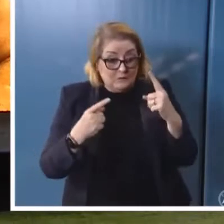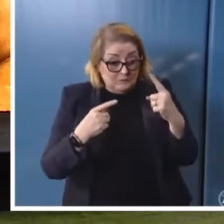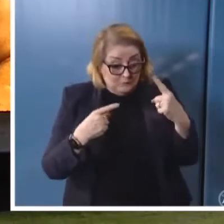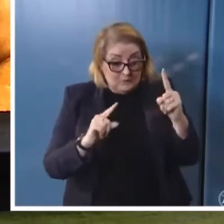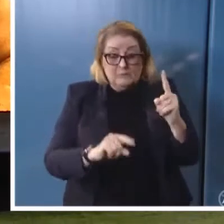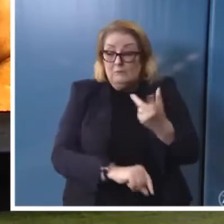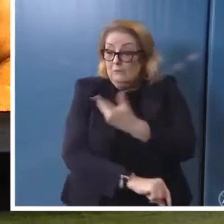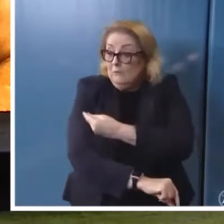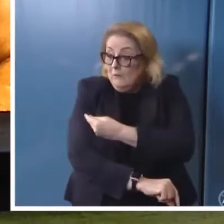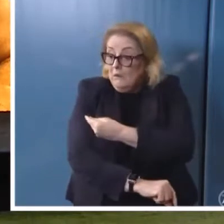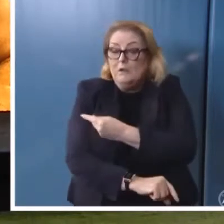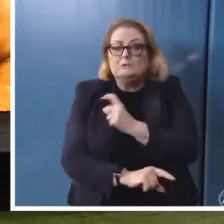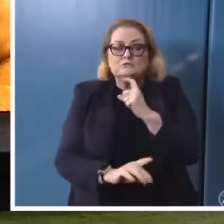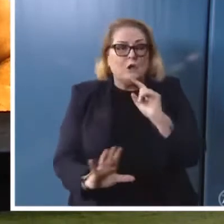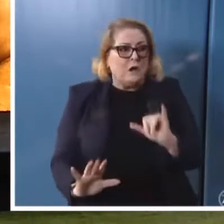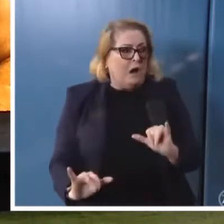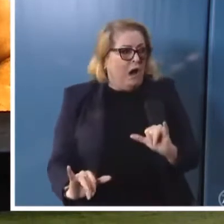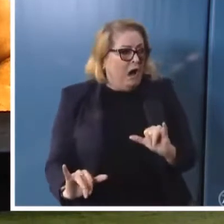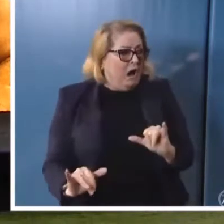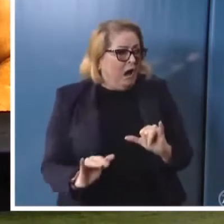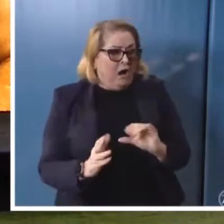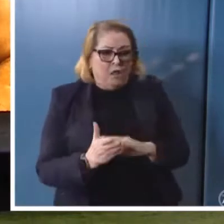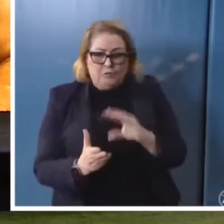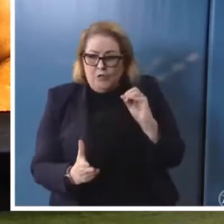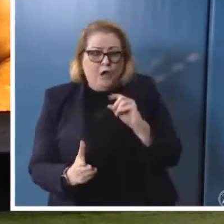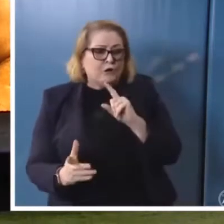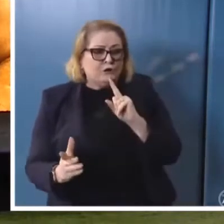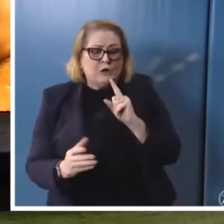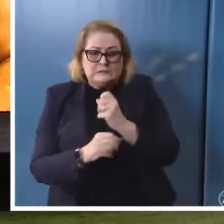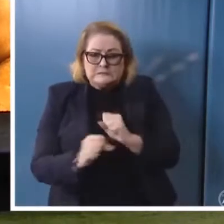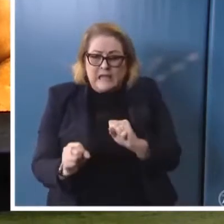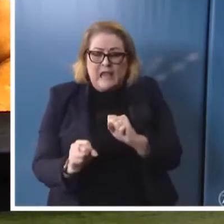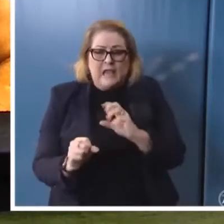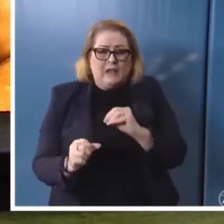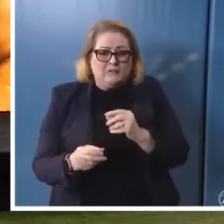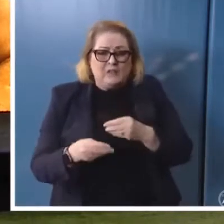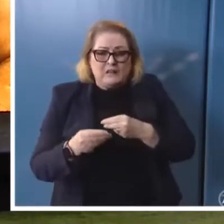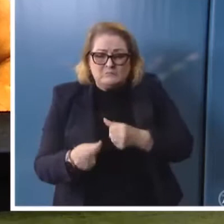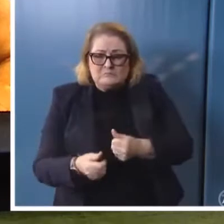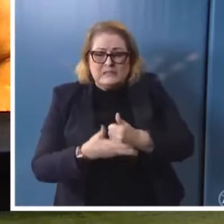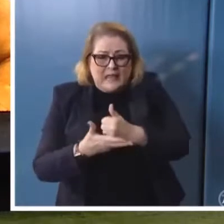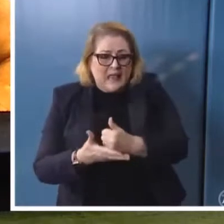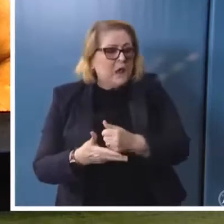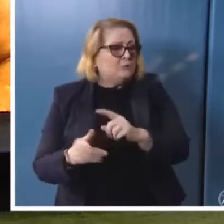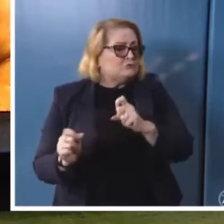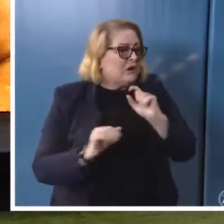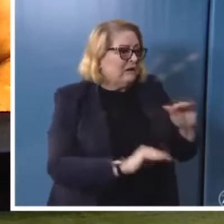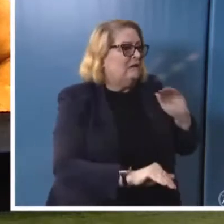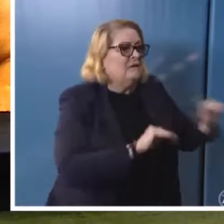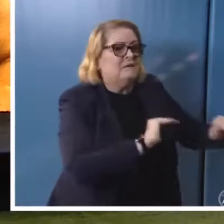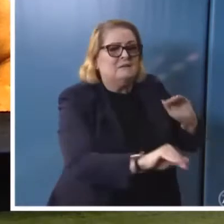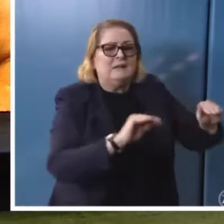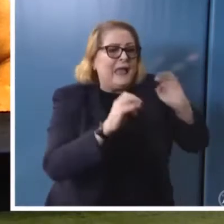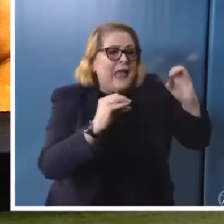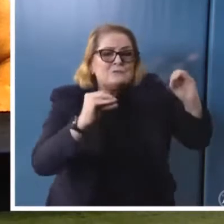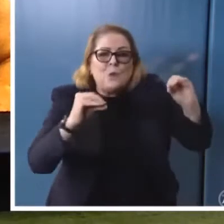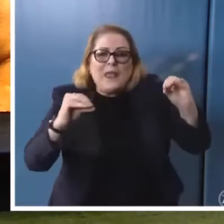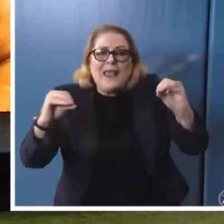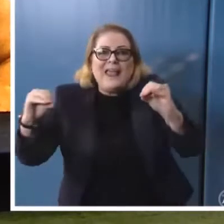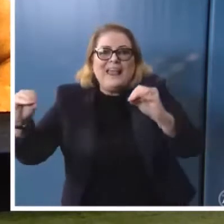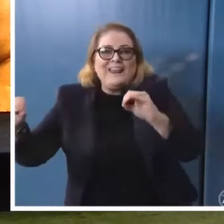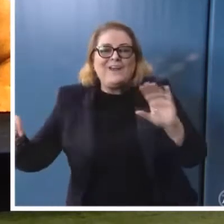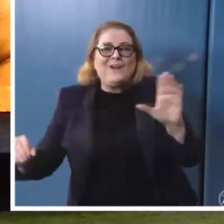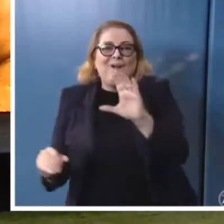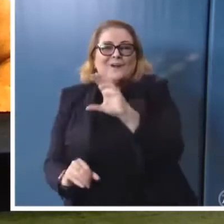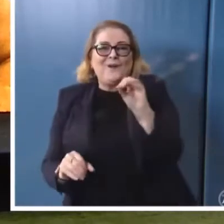now educating other farm workers about the safety and the efficacy of the vaccine, helping them overcome similar anxieties. You know,